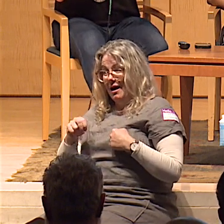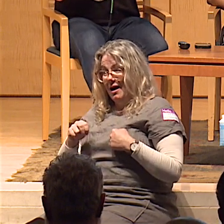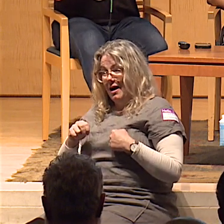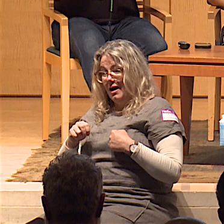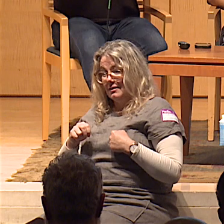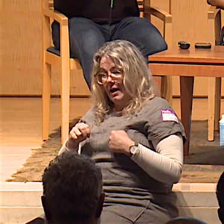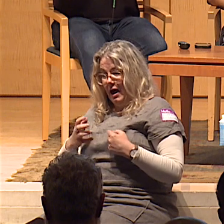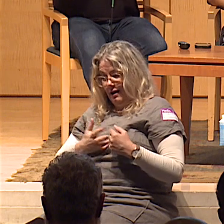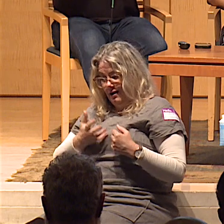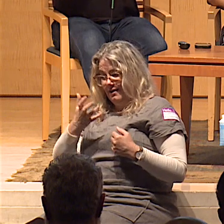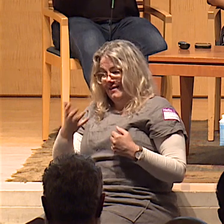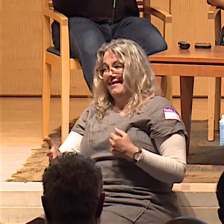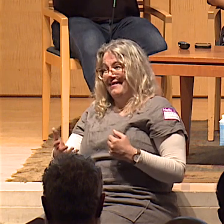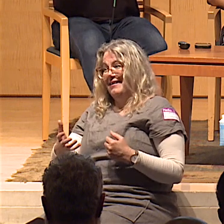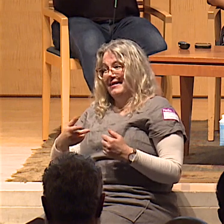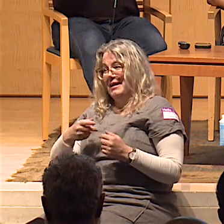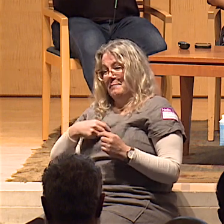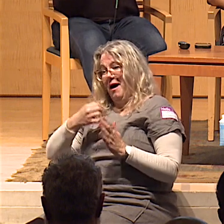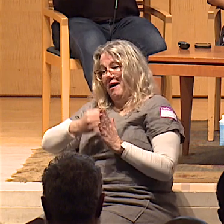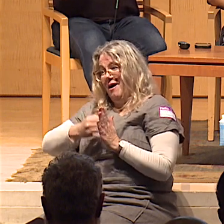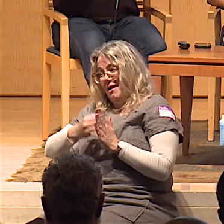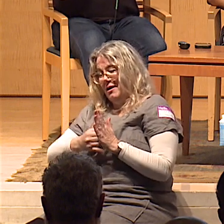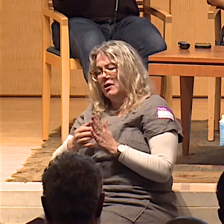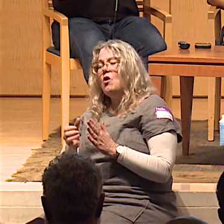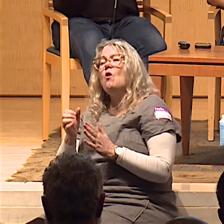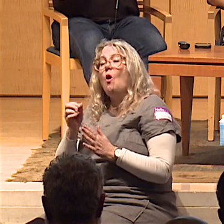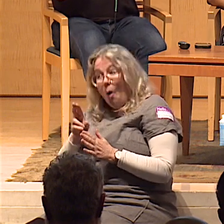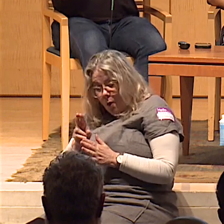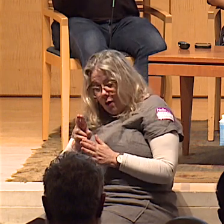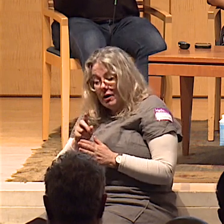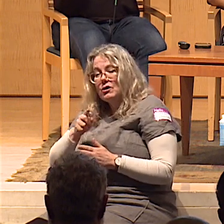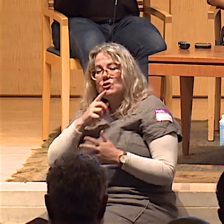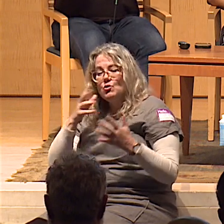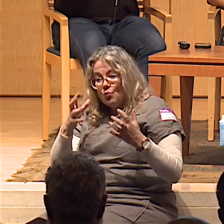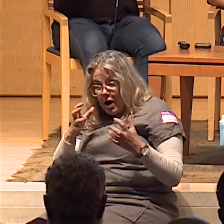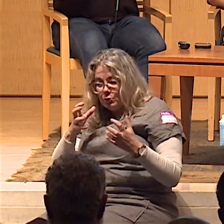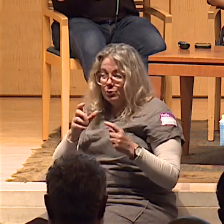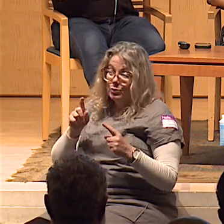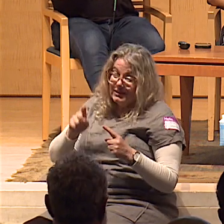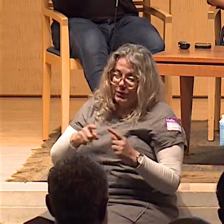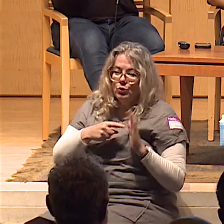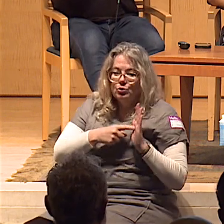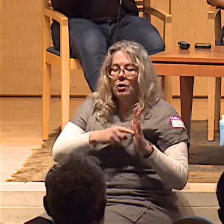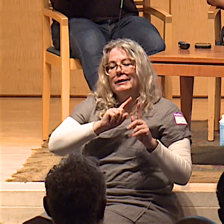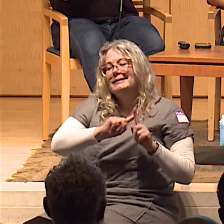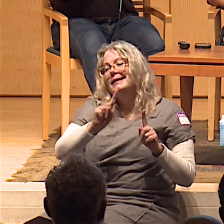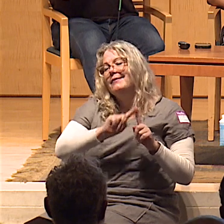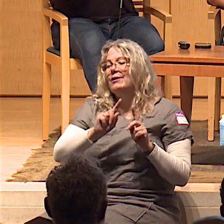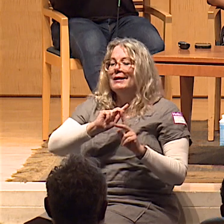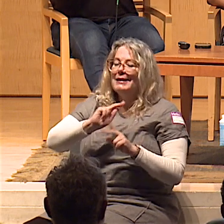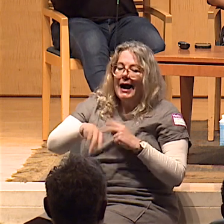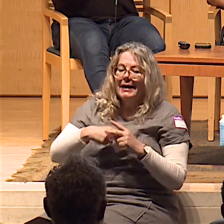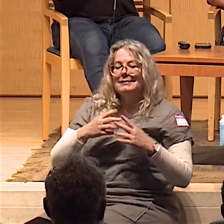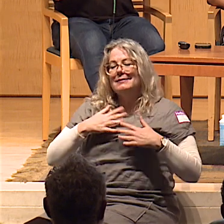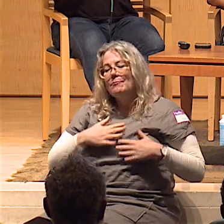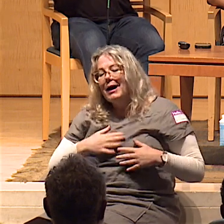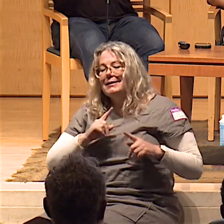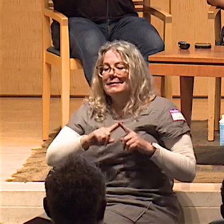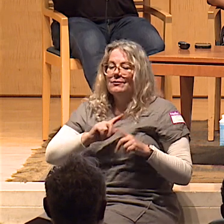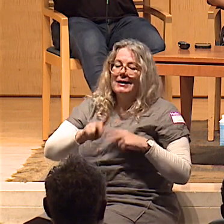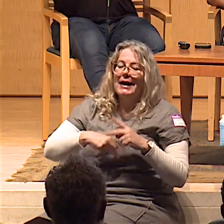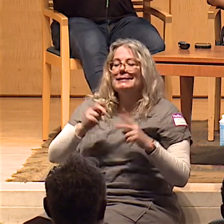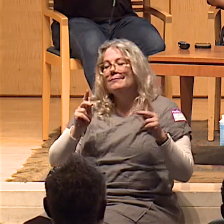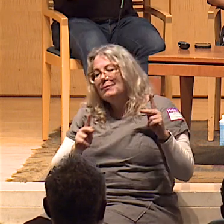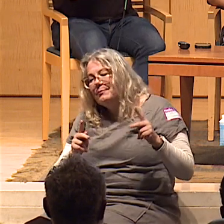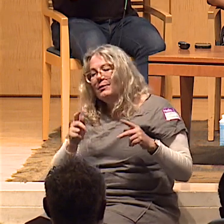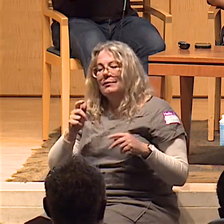to come out? Or do you feel like you need to show different kinds of bodies, different kinds of people, different kinds of ethnicities, different